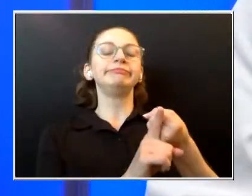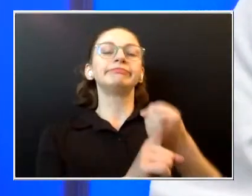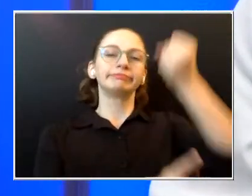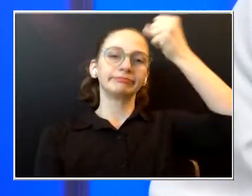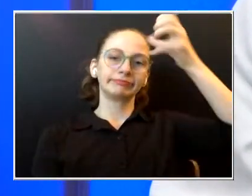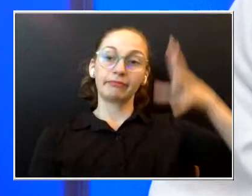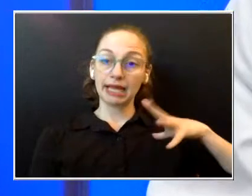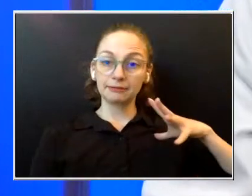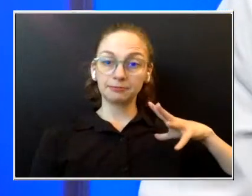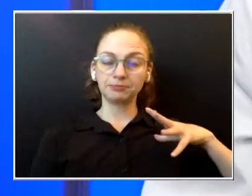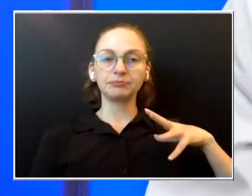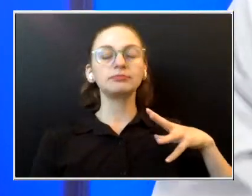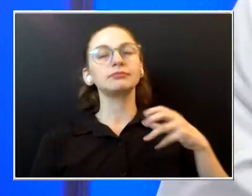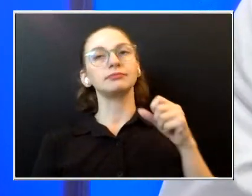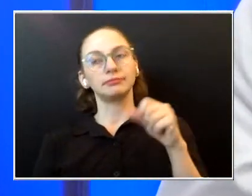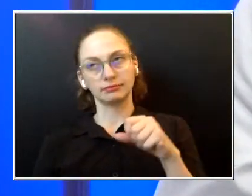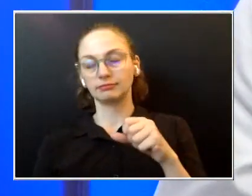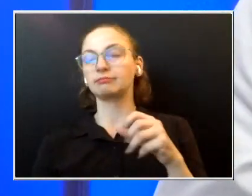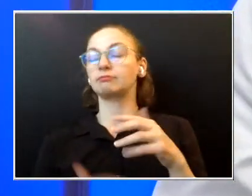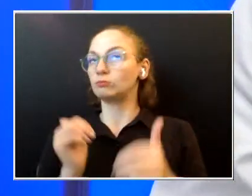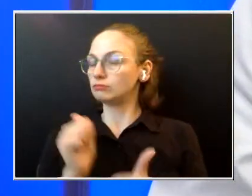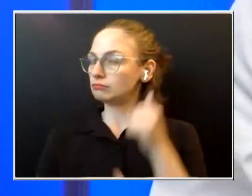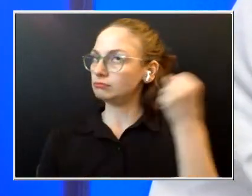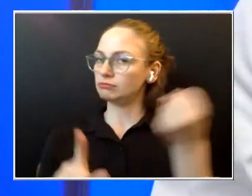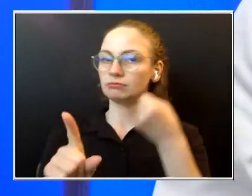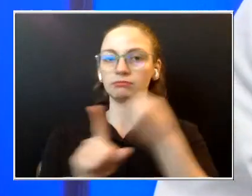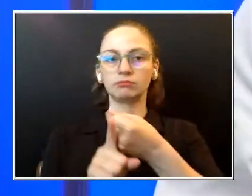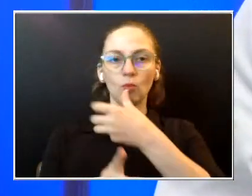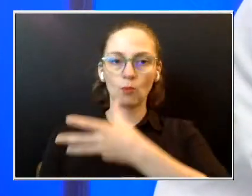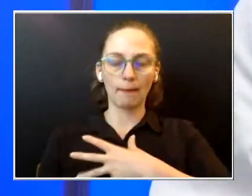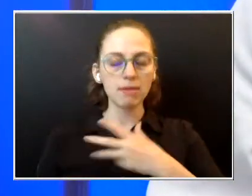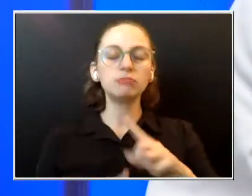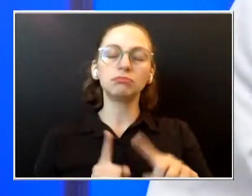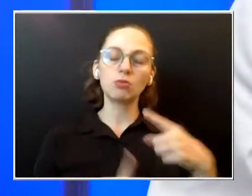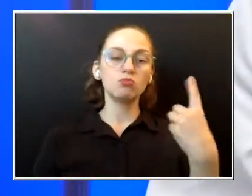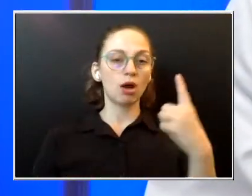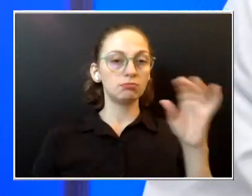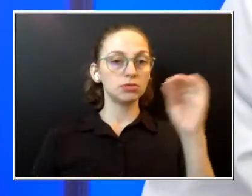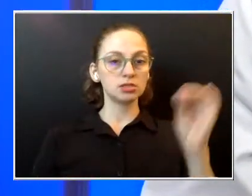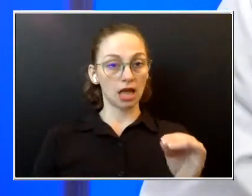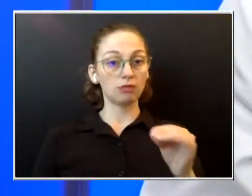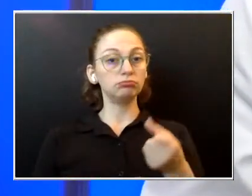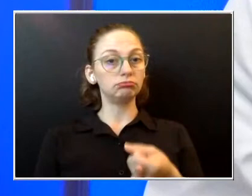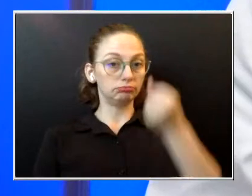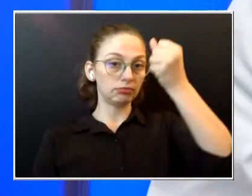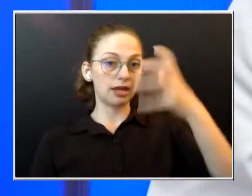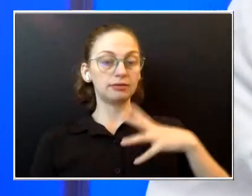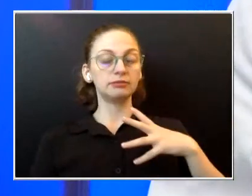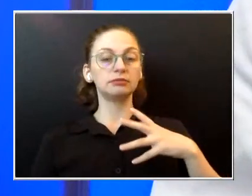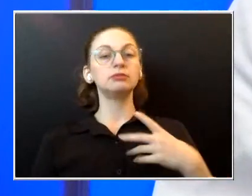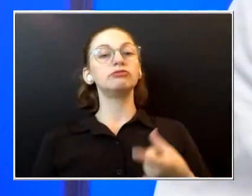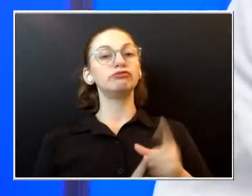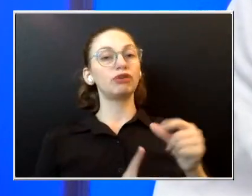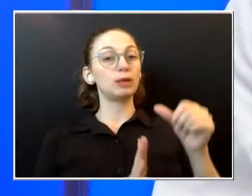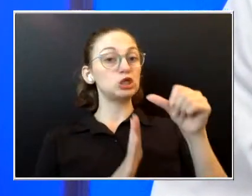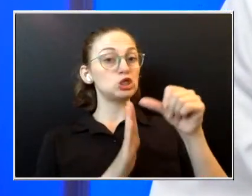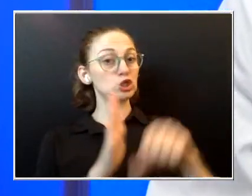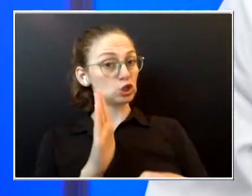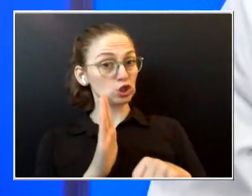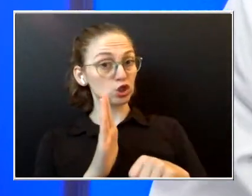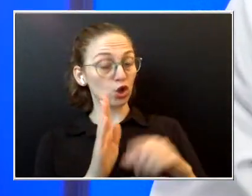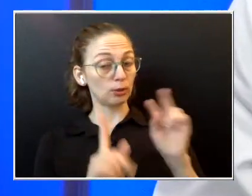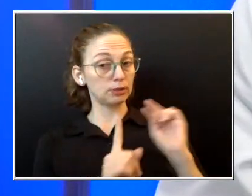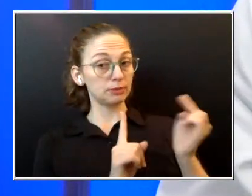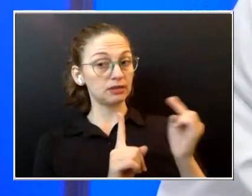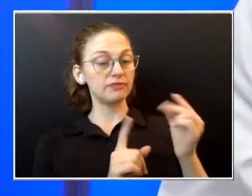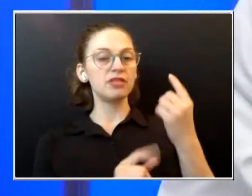we do have 1% of our patients are men. Historically, from a surgical perspective, they were all treated with mastectomy. That's not the